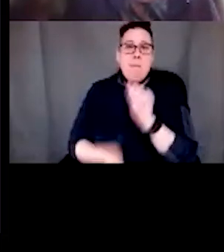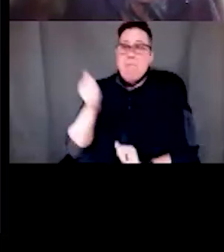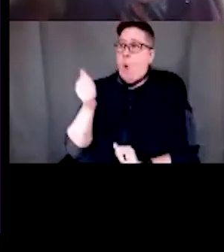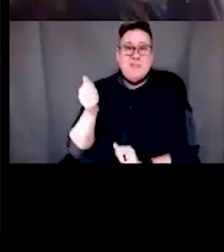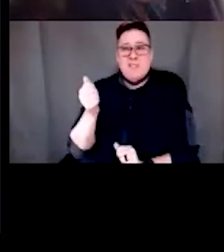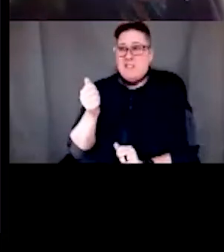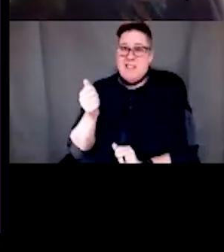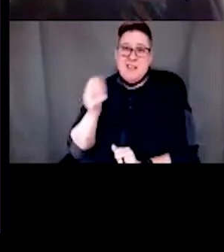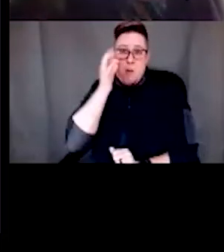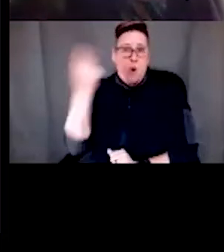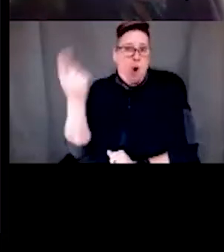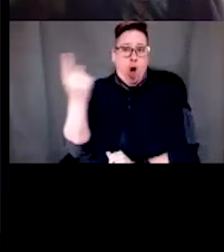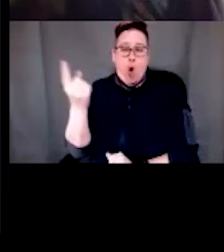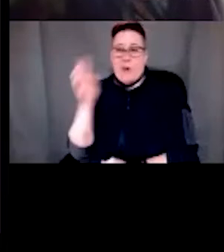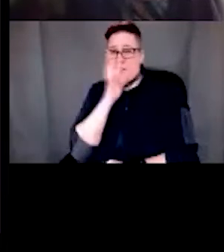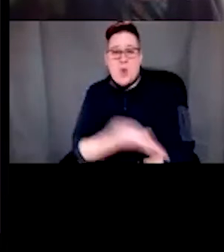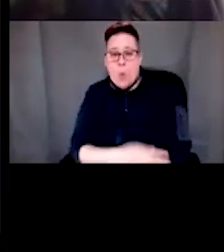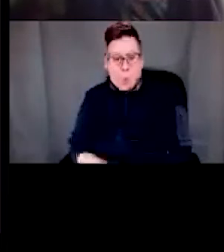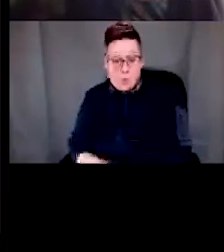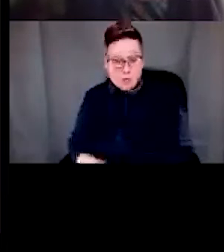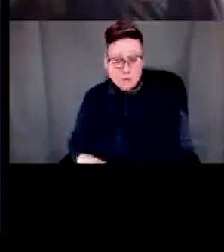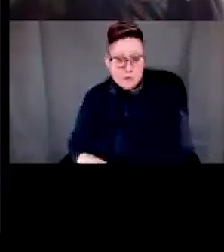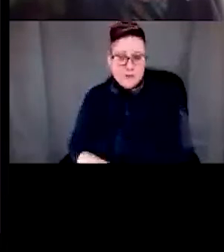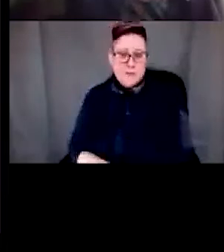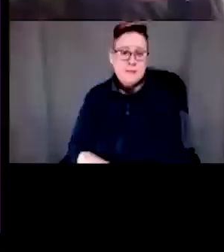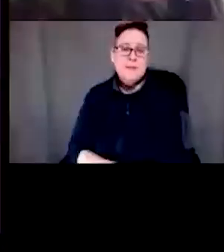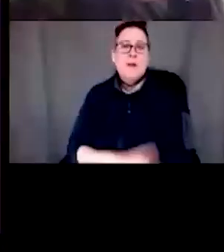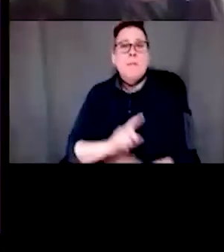completely, overlooked in what serves as our